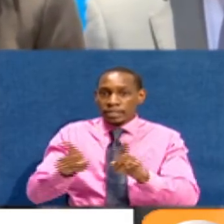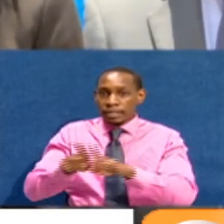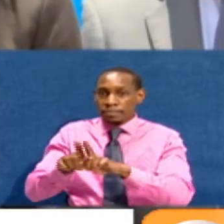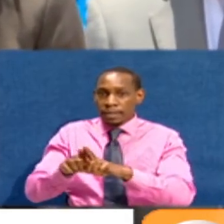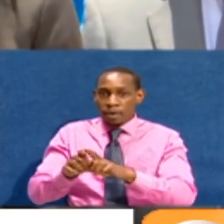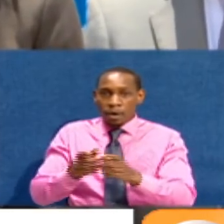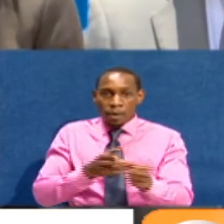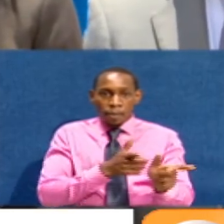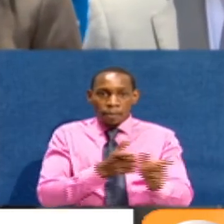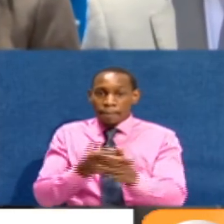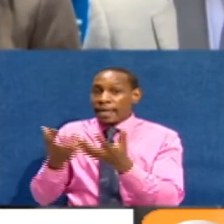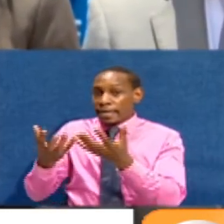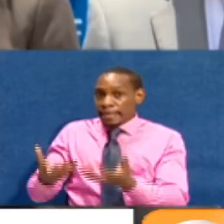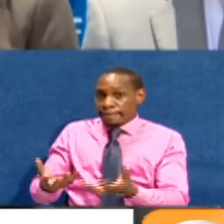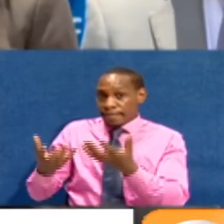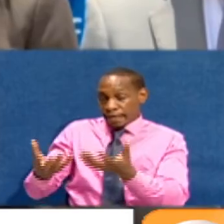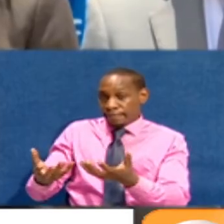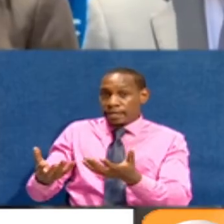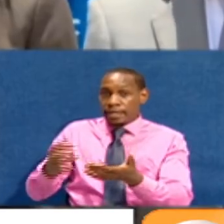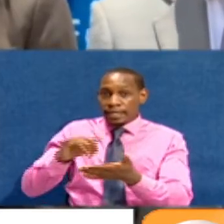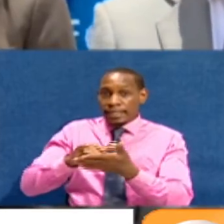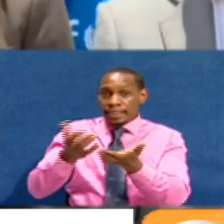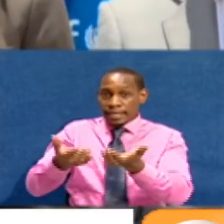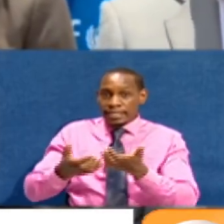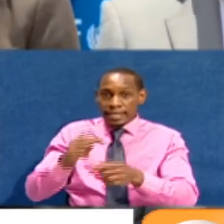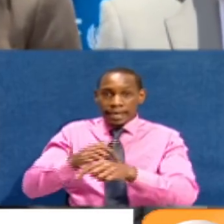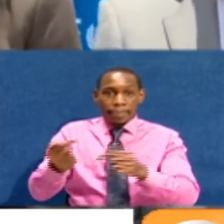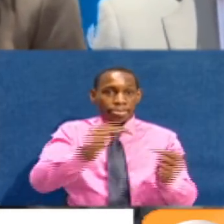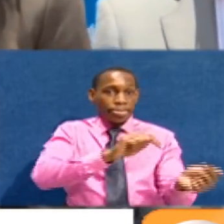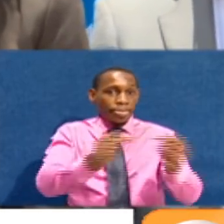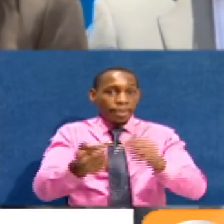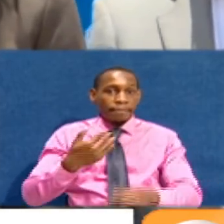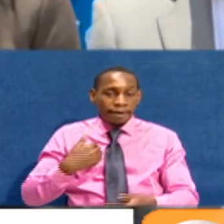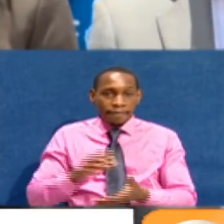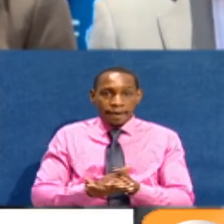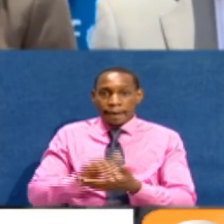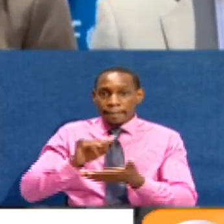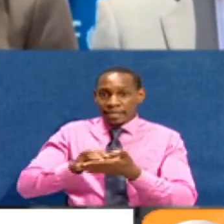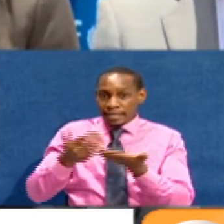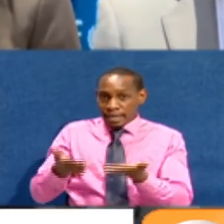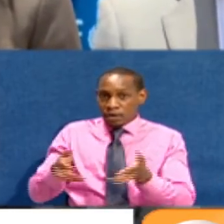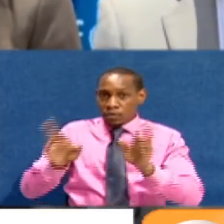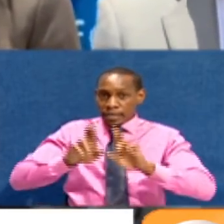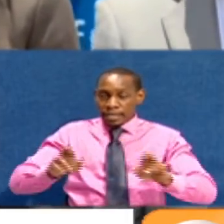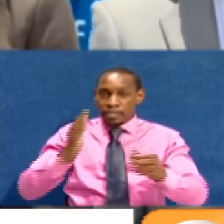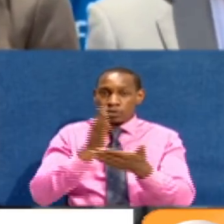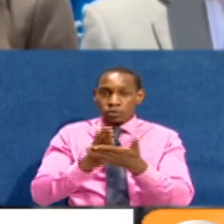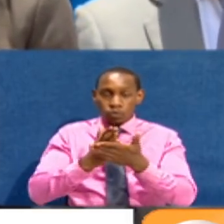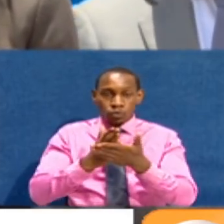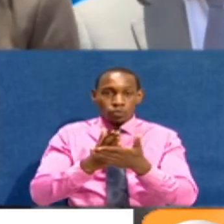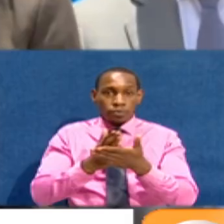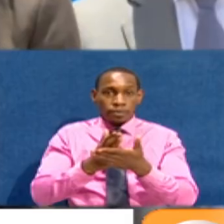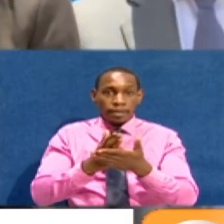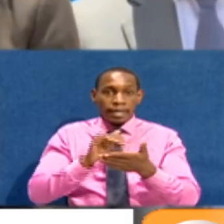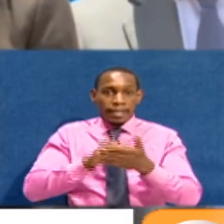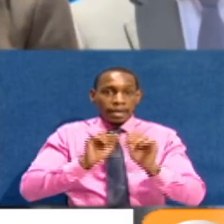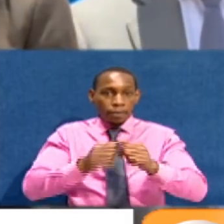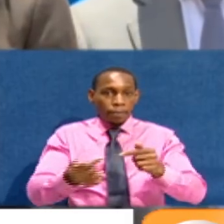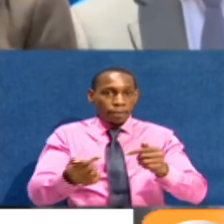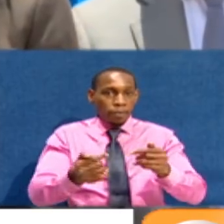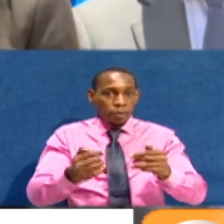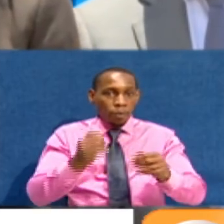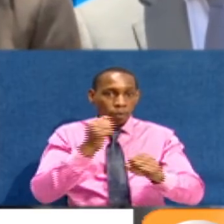the bazookas, guns and tanks required for war. With them, we are now indeed fully fledged